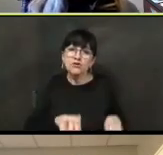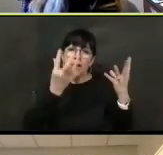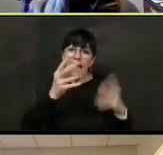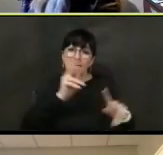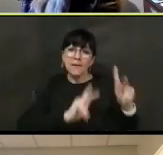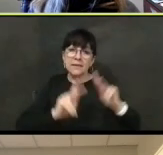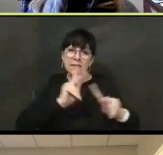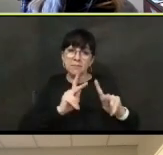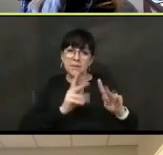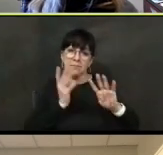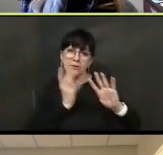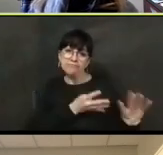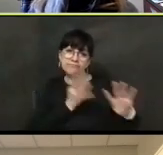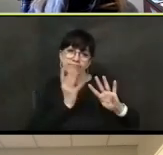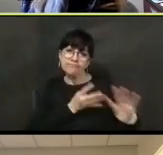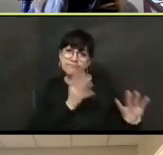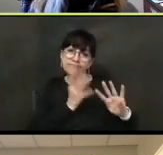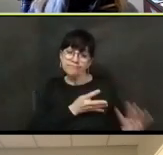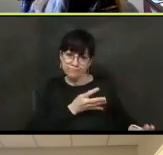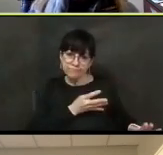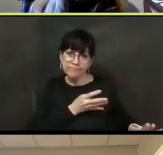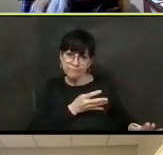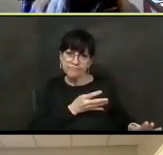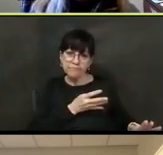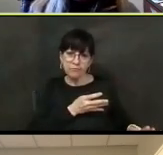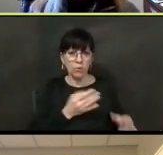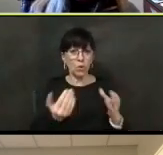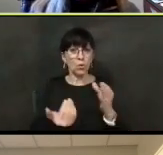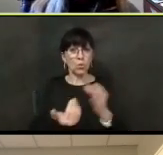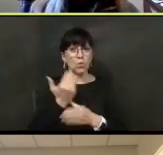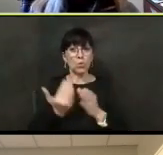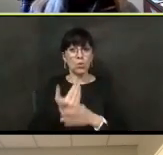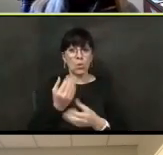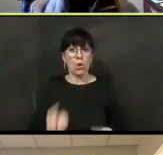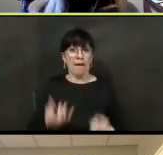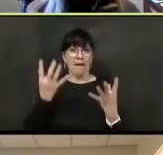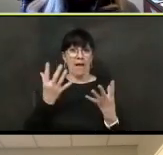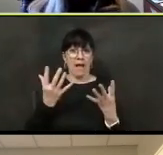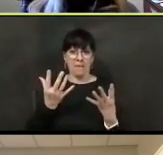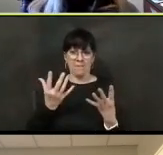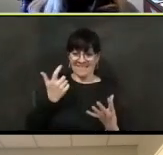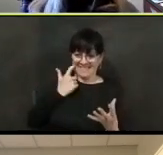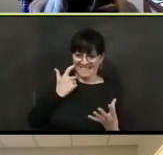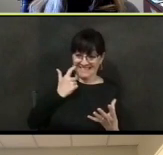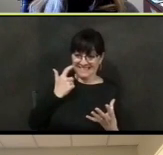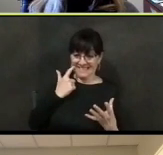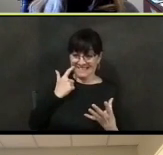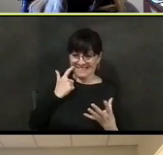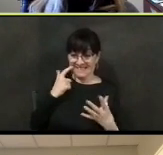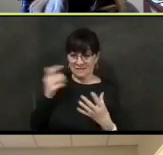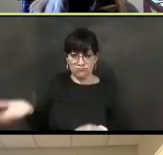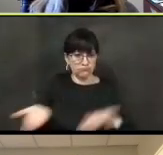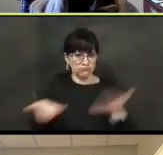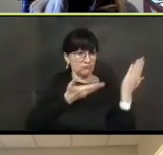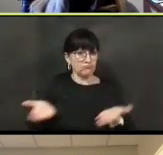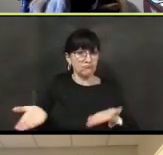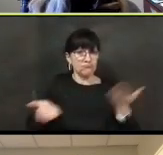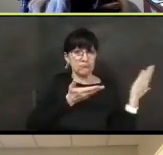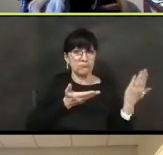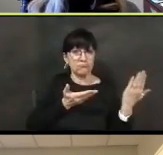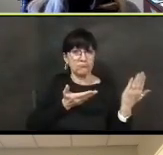New hospitalizations is an indicator that is really a Delaware specific indicator we came up